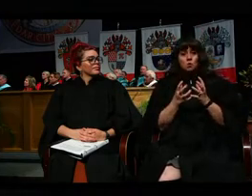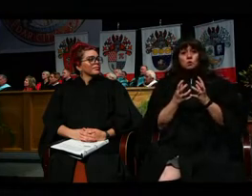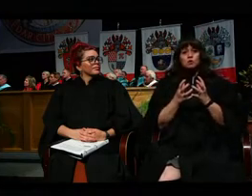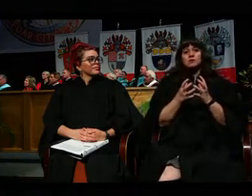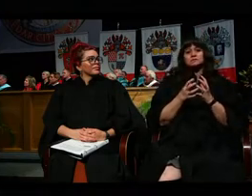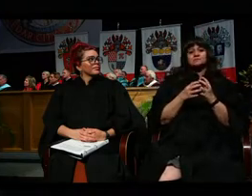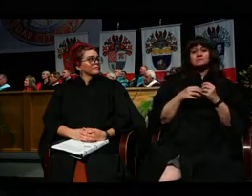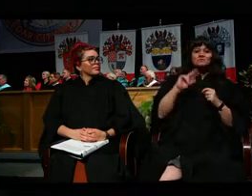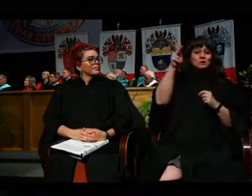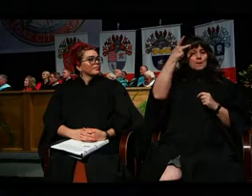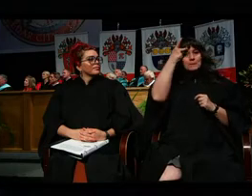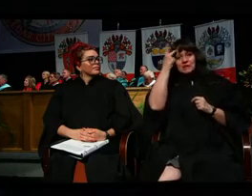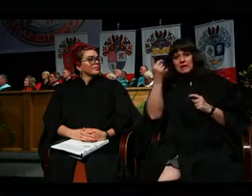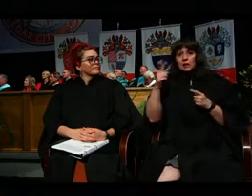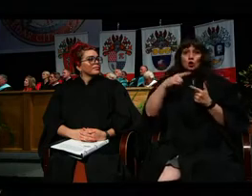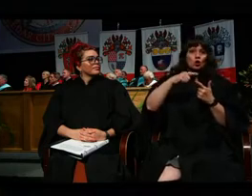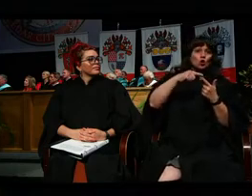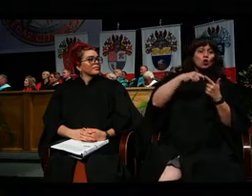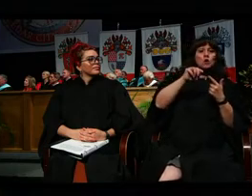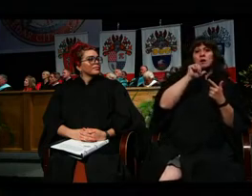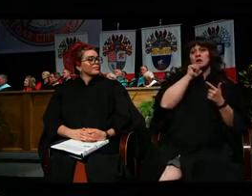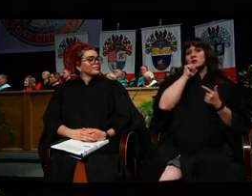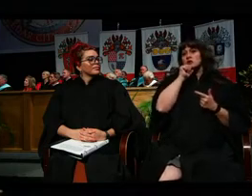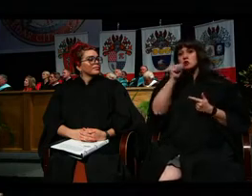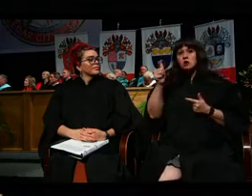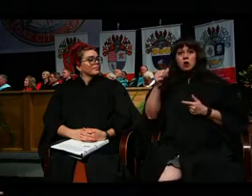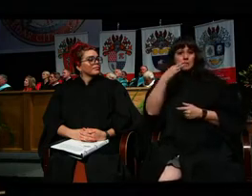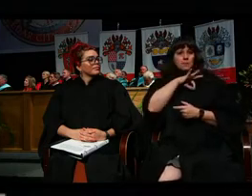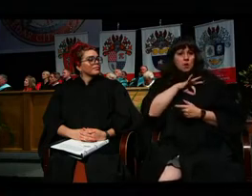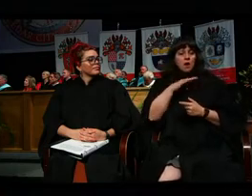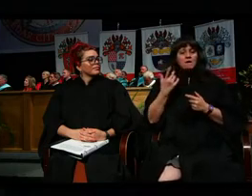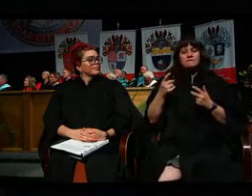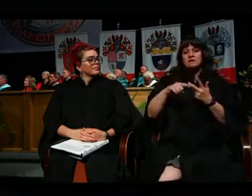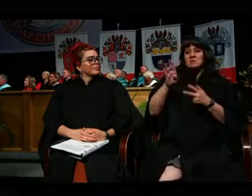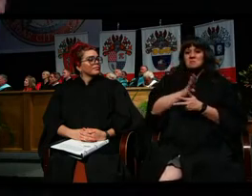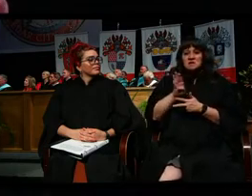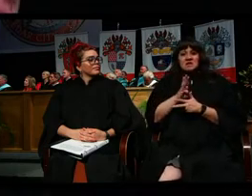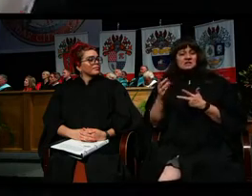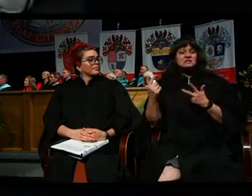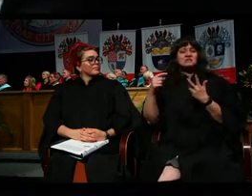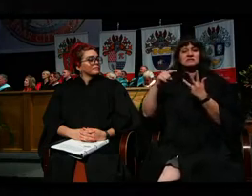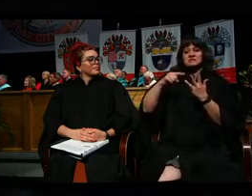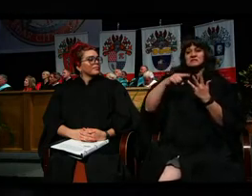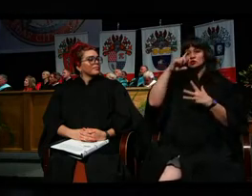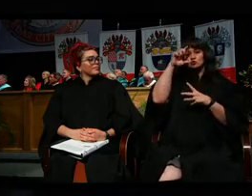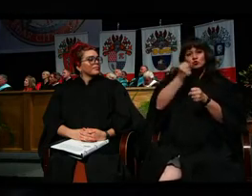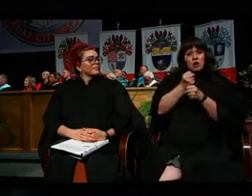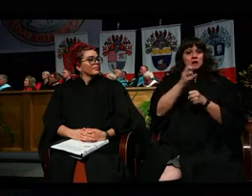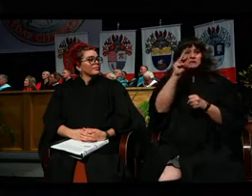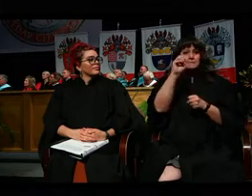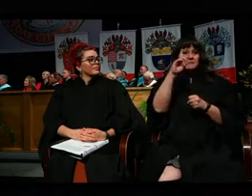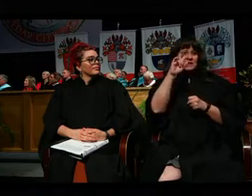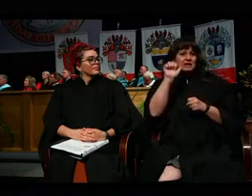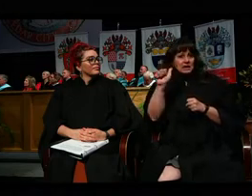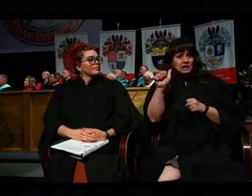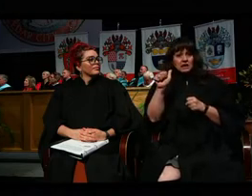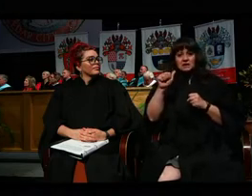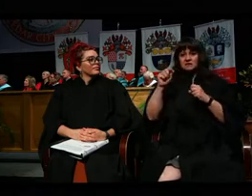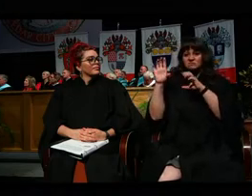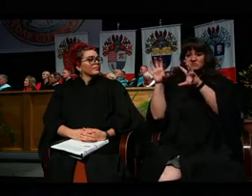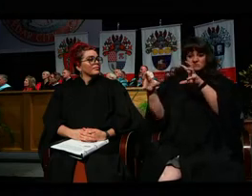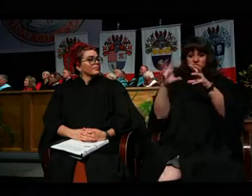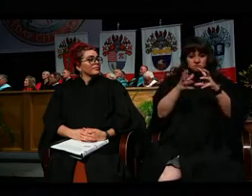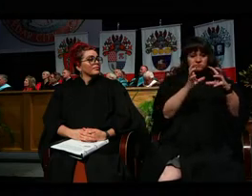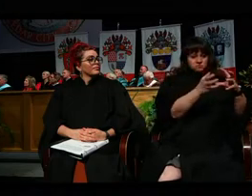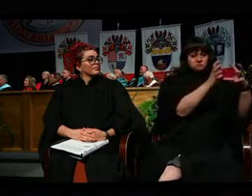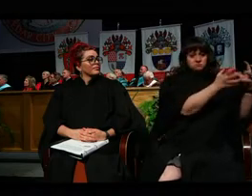institutions, political institutions, nonprofit institutions, business institutions, trust in the media are all falling across the world, but especially here in the